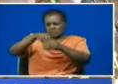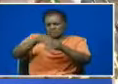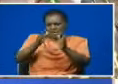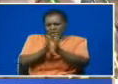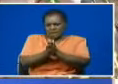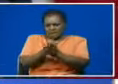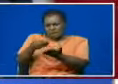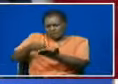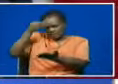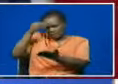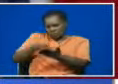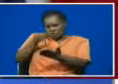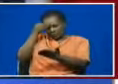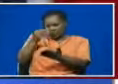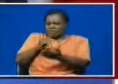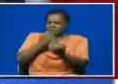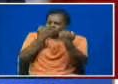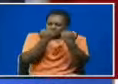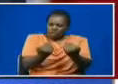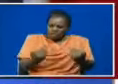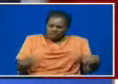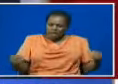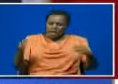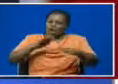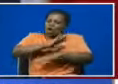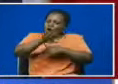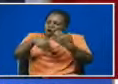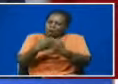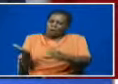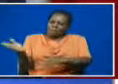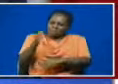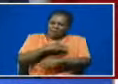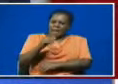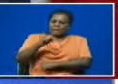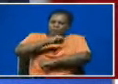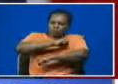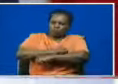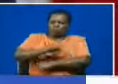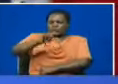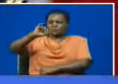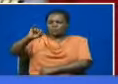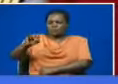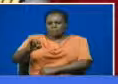and Education that all children report back to school in January of 2021.